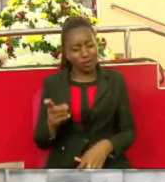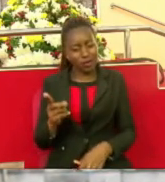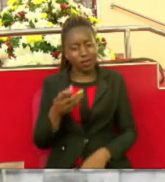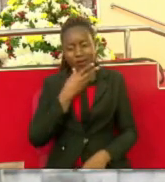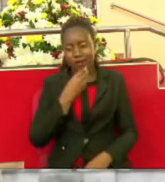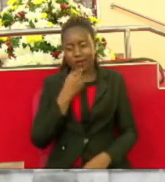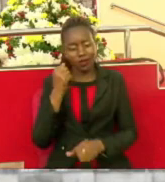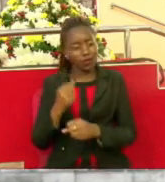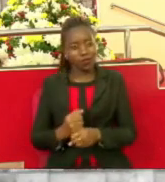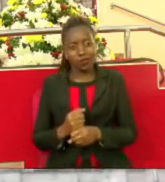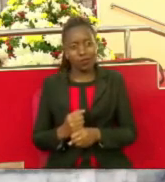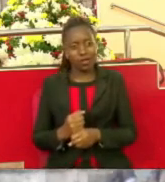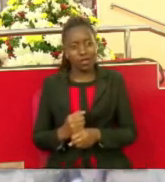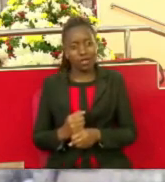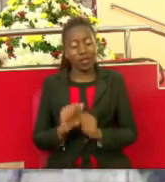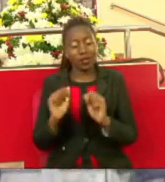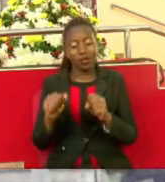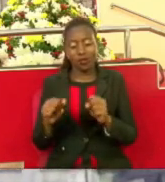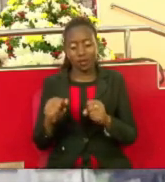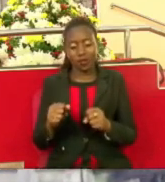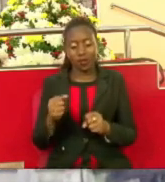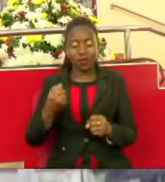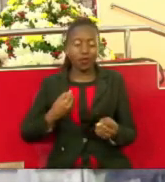is that most likely the wife would have hated the church.